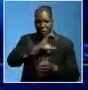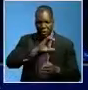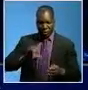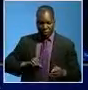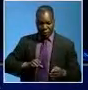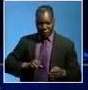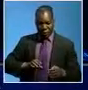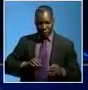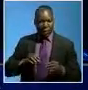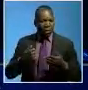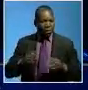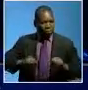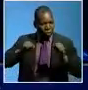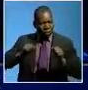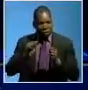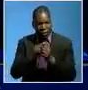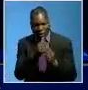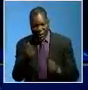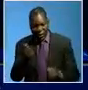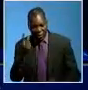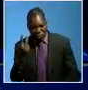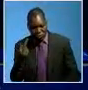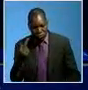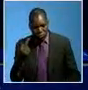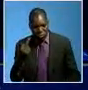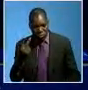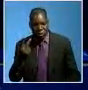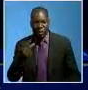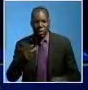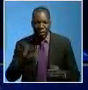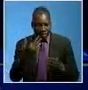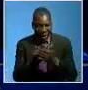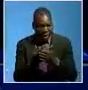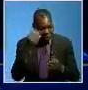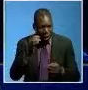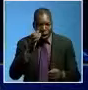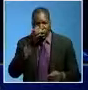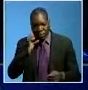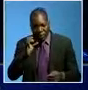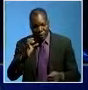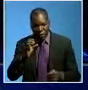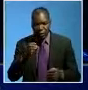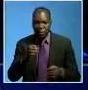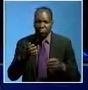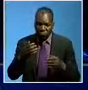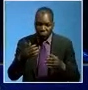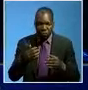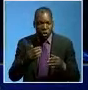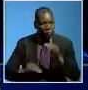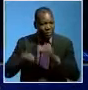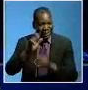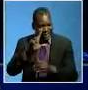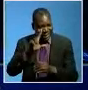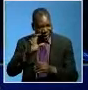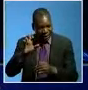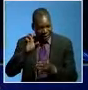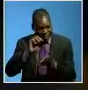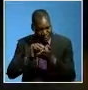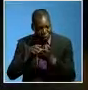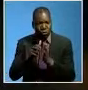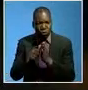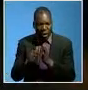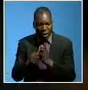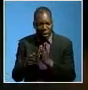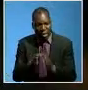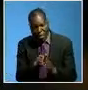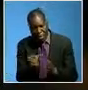That is, and two others have been charged and arrested for corrupt practices involving over 300 million kwacha. The three, who